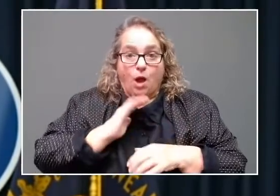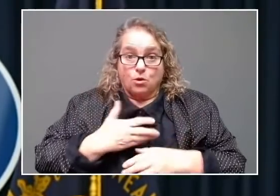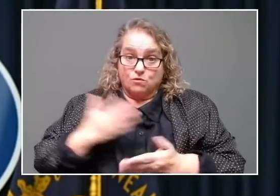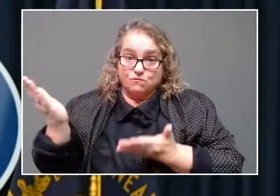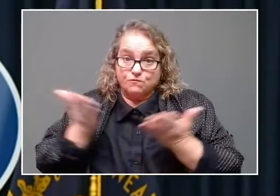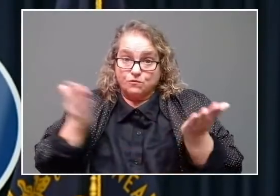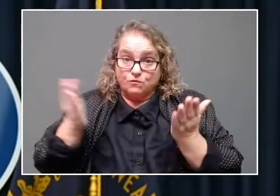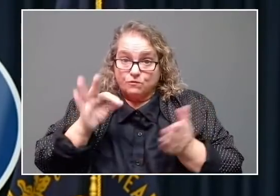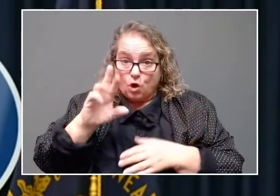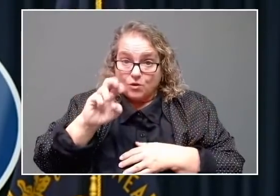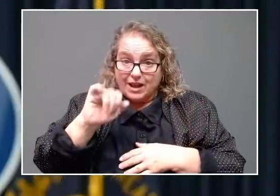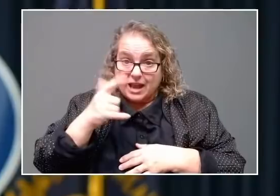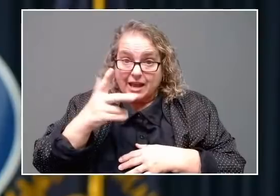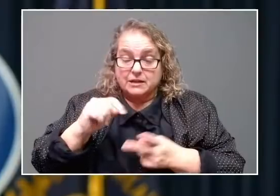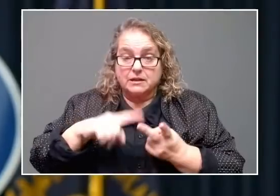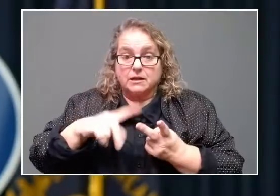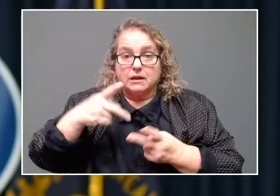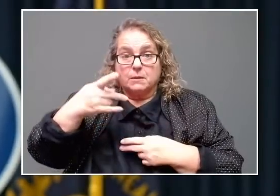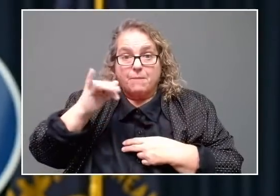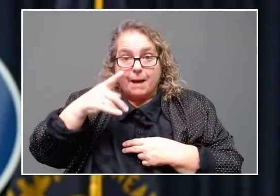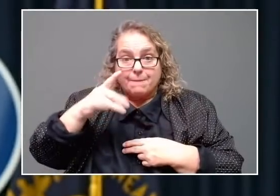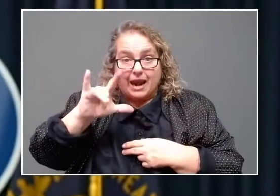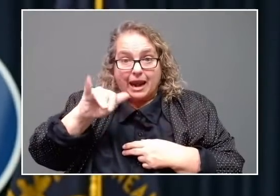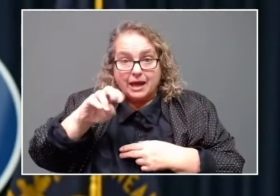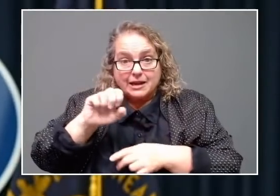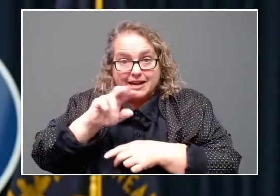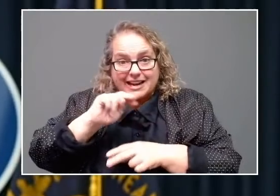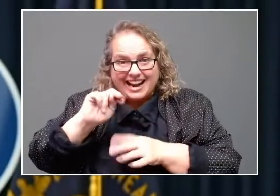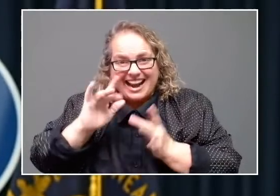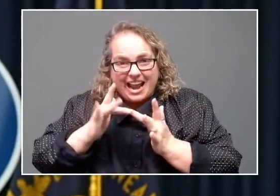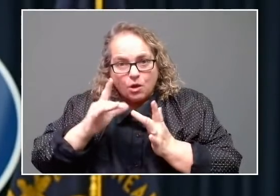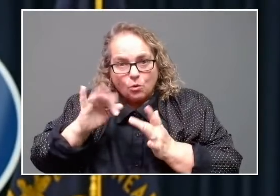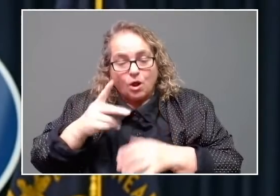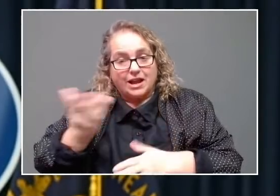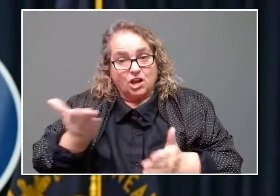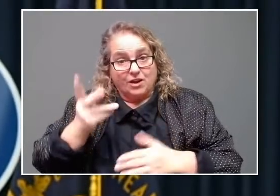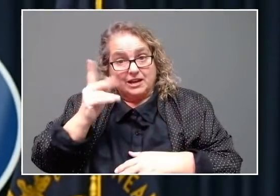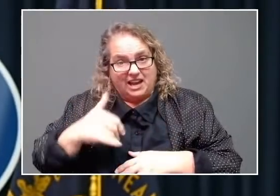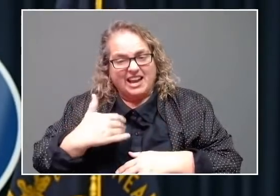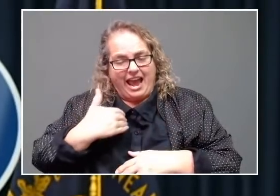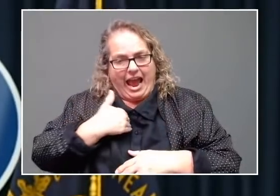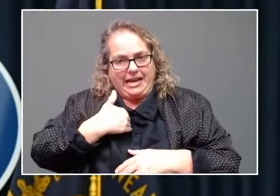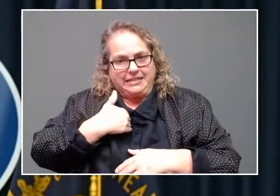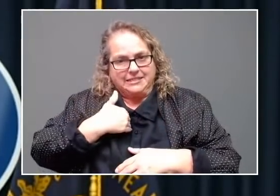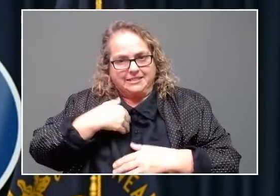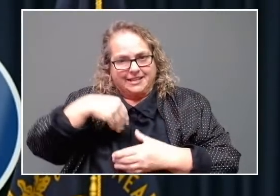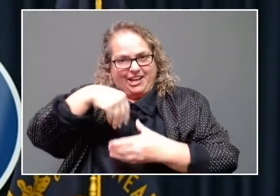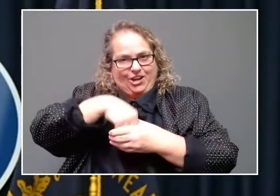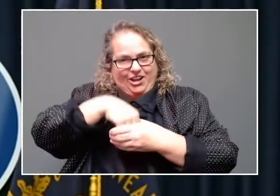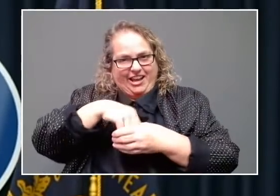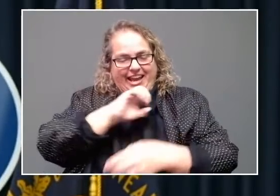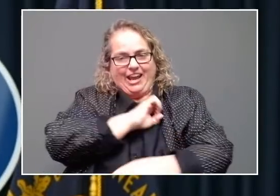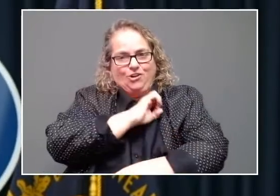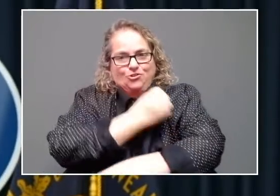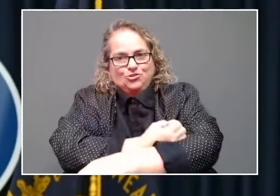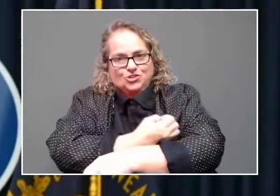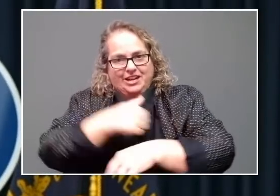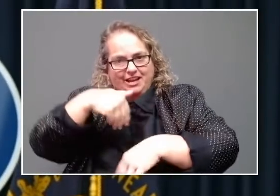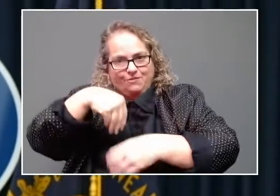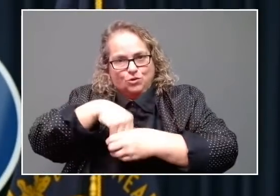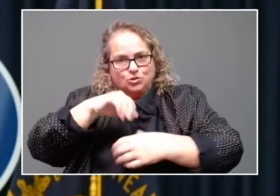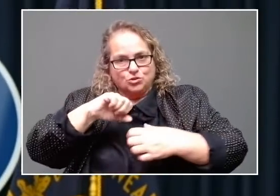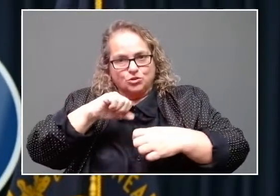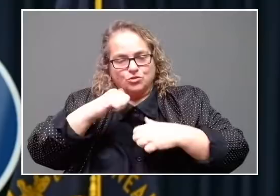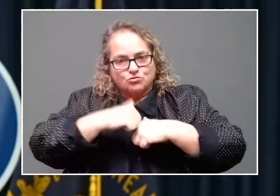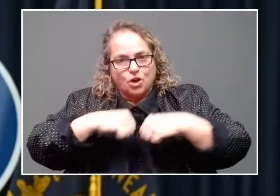underground storage areas, we, Kentucky, have the energy infrastructure to support or expand hydrogen production, distribution,